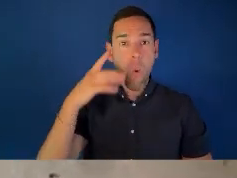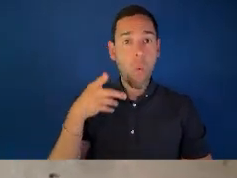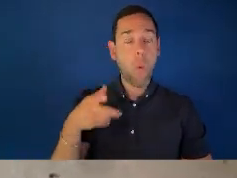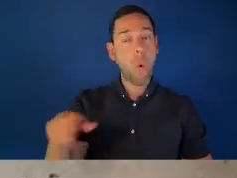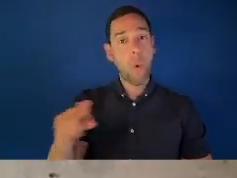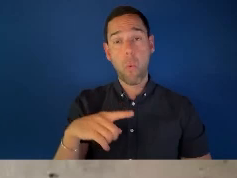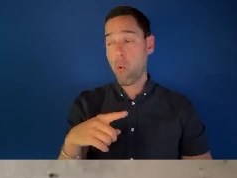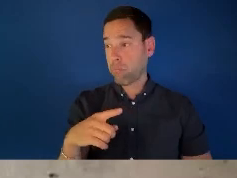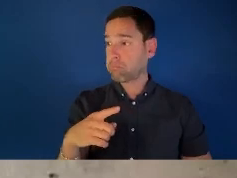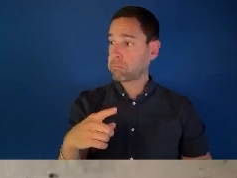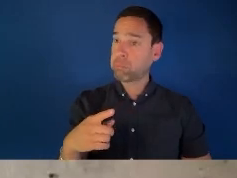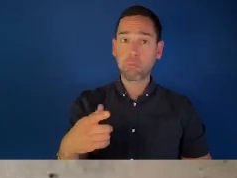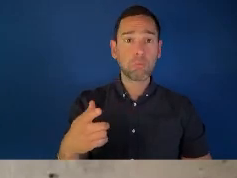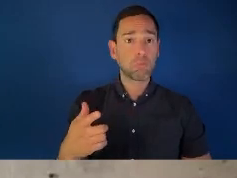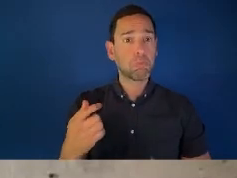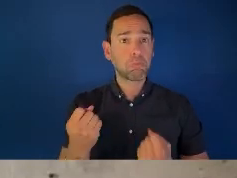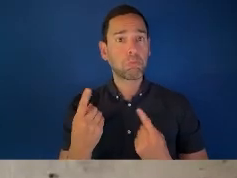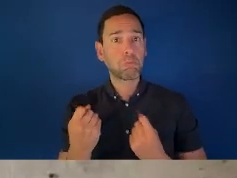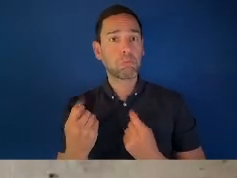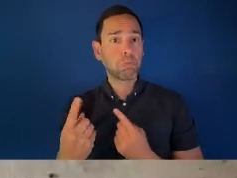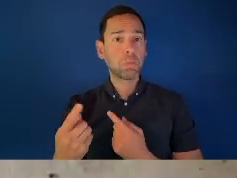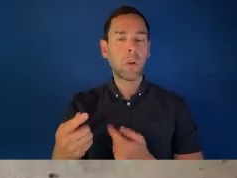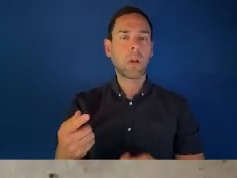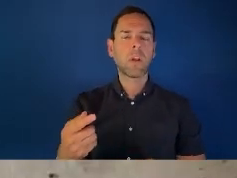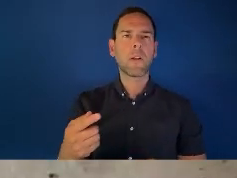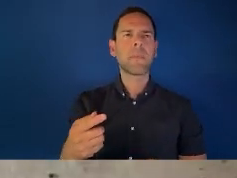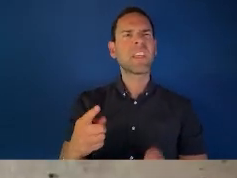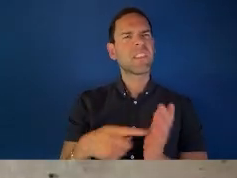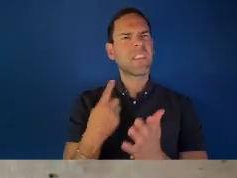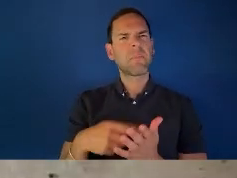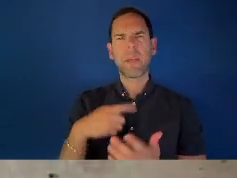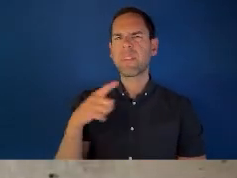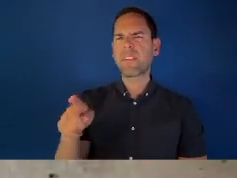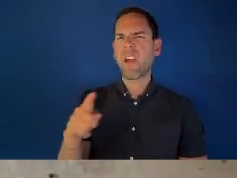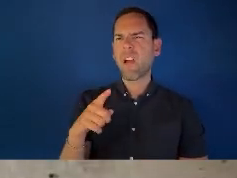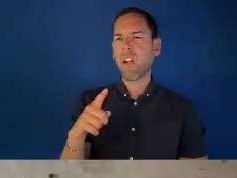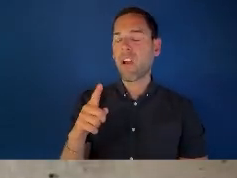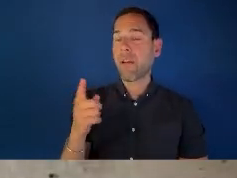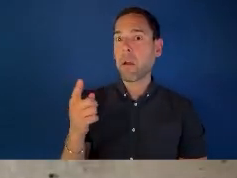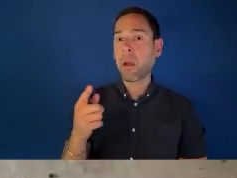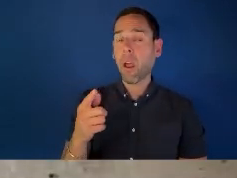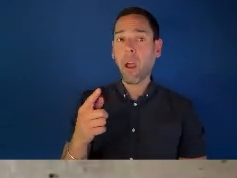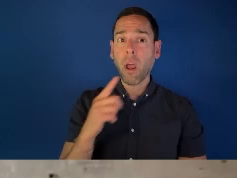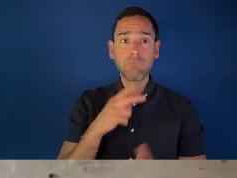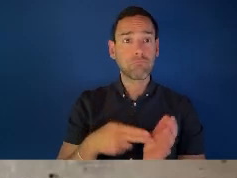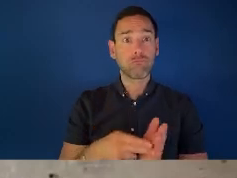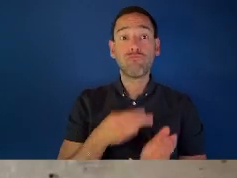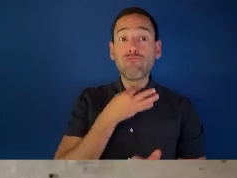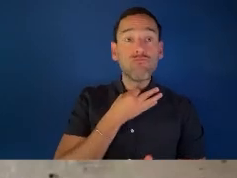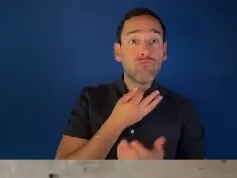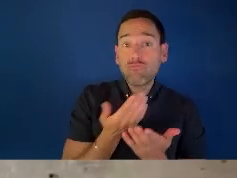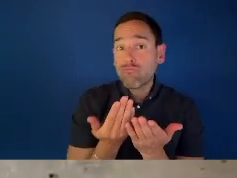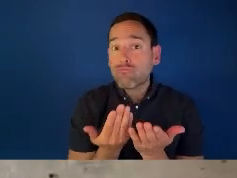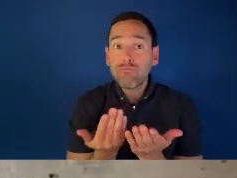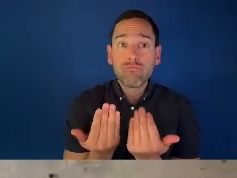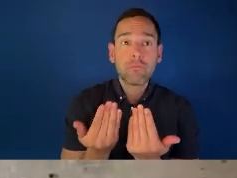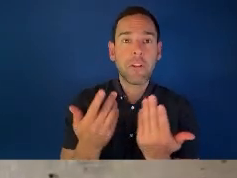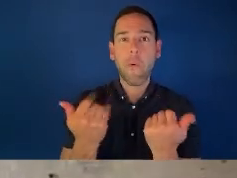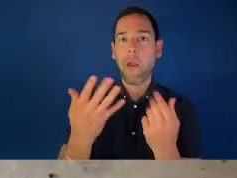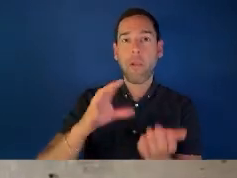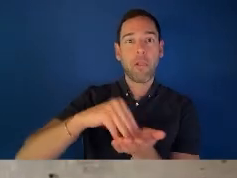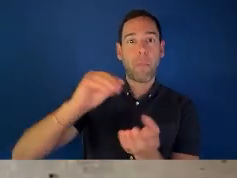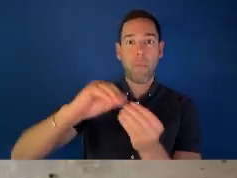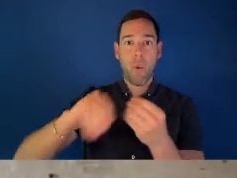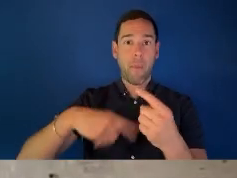for professors. Sometimes yes, but a lot of times I find professors who ask me insensitive questions